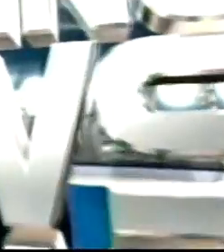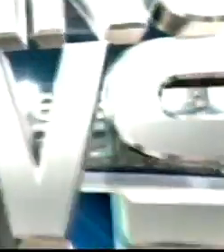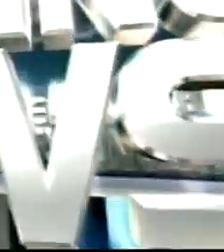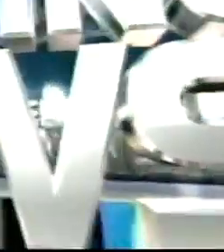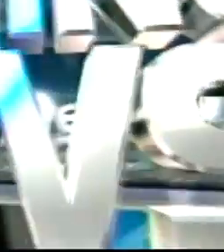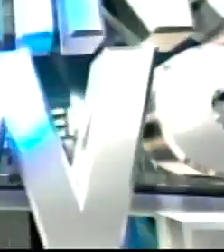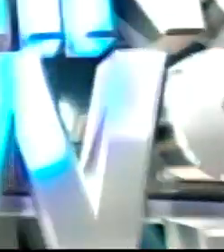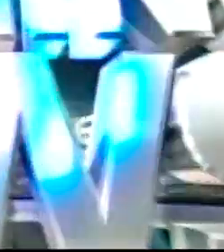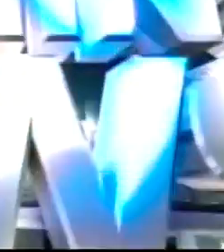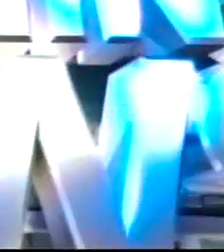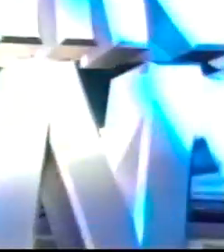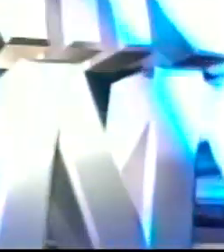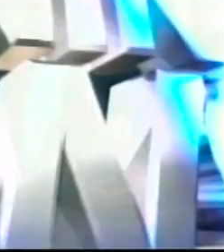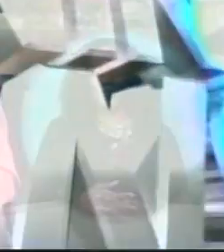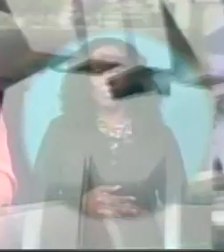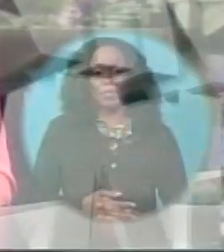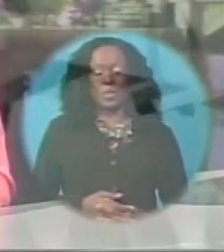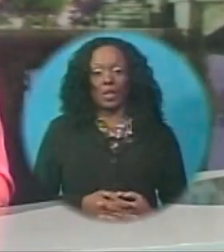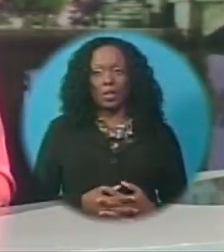News.